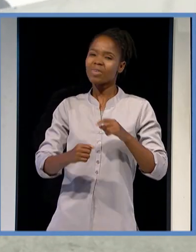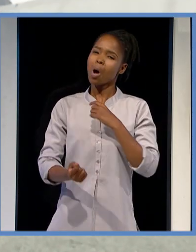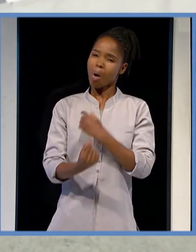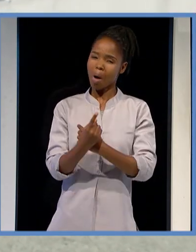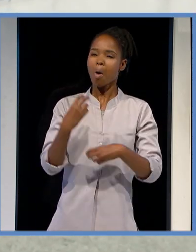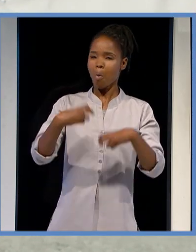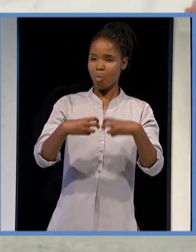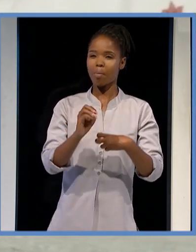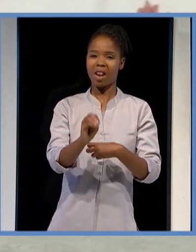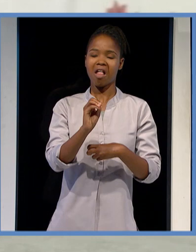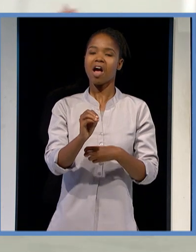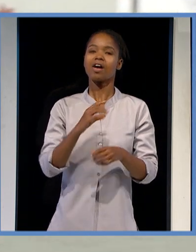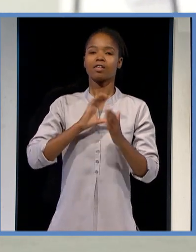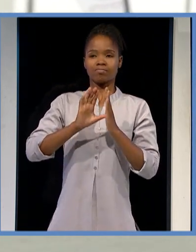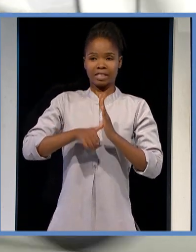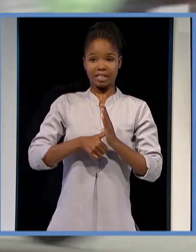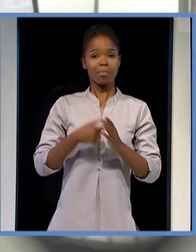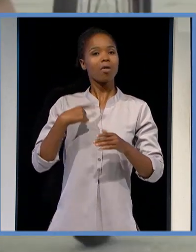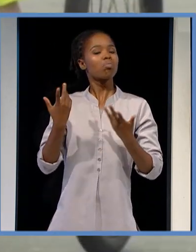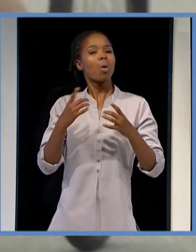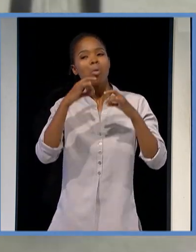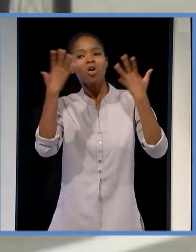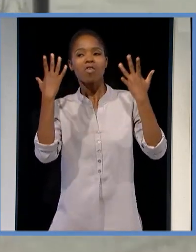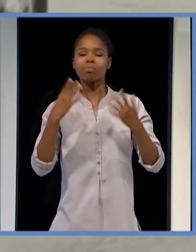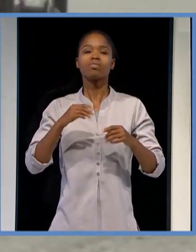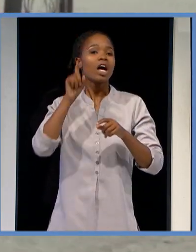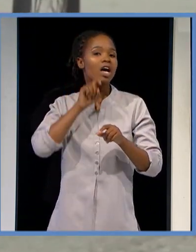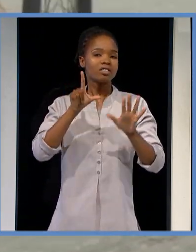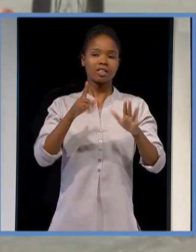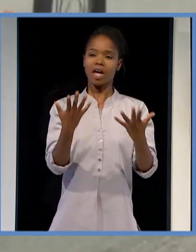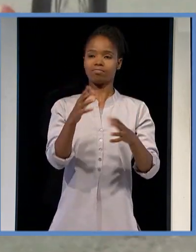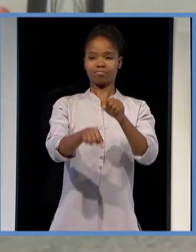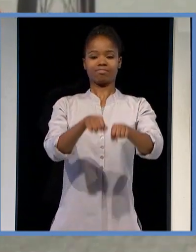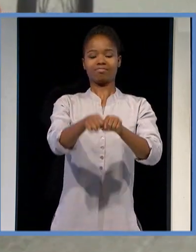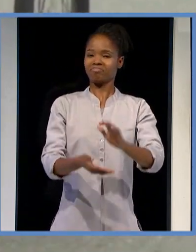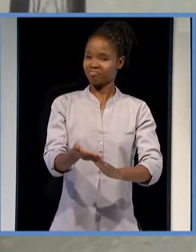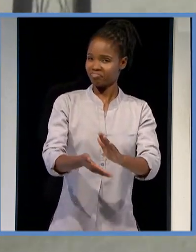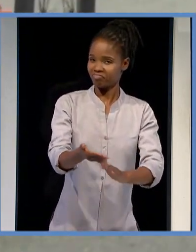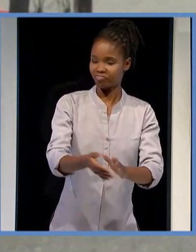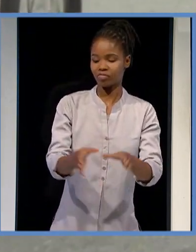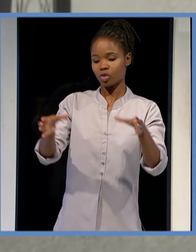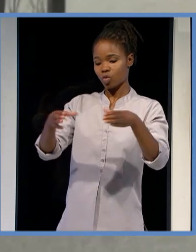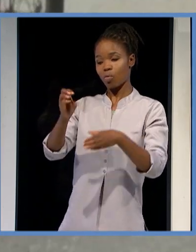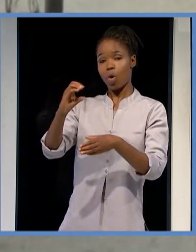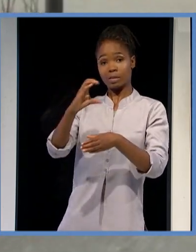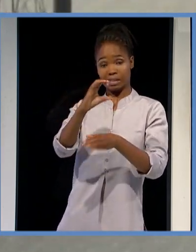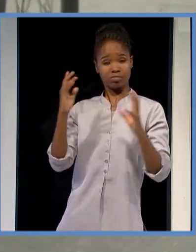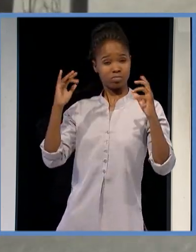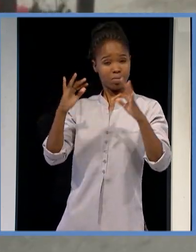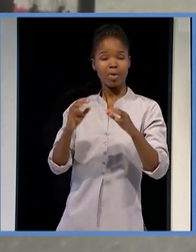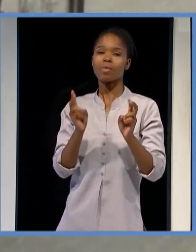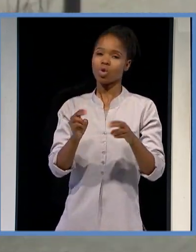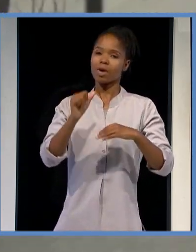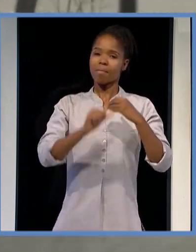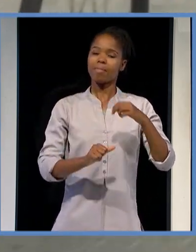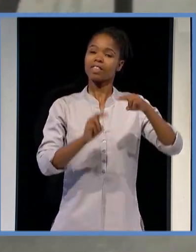but he overcame the odds and started hand cycling when he was 7 years old. The OCC is usually held earlier in the